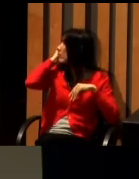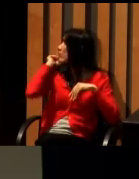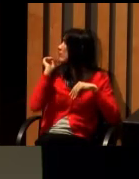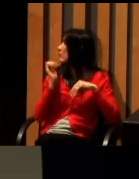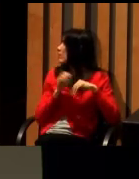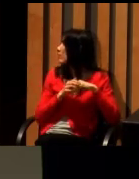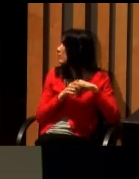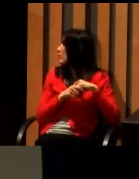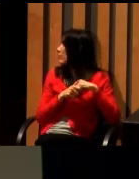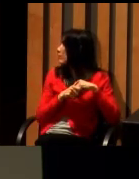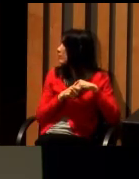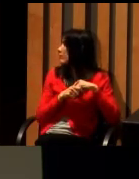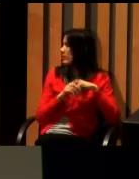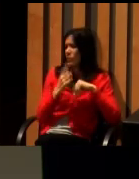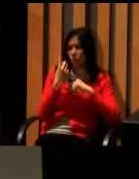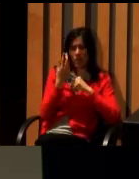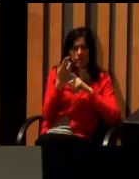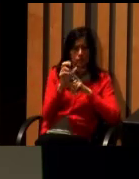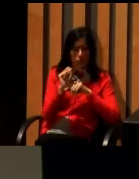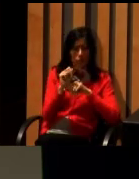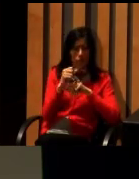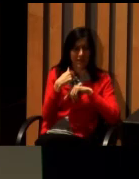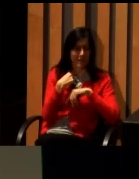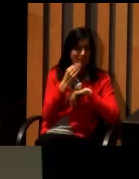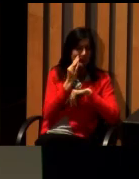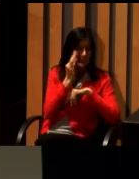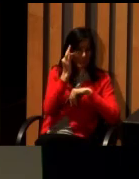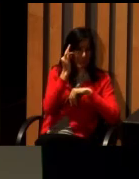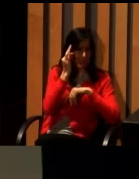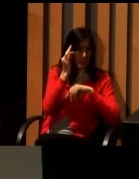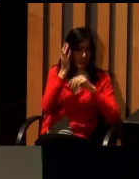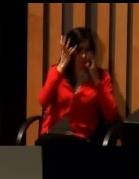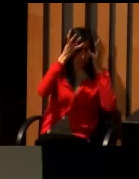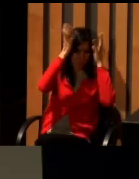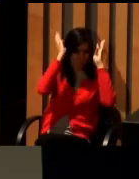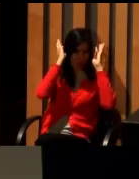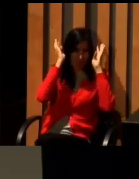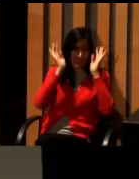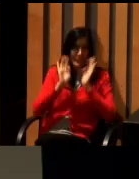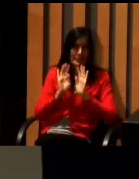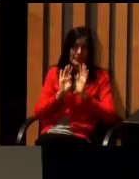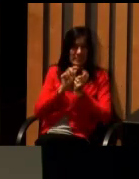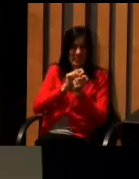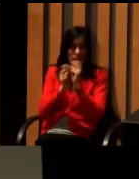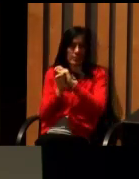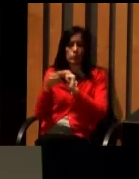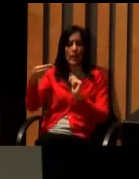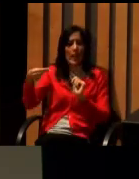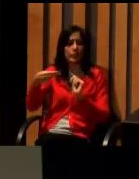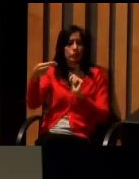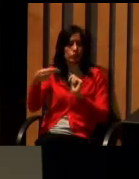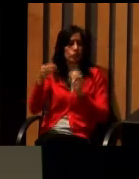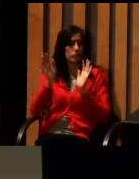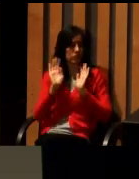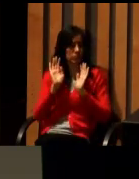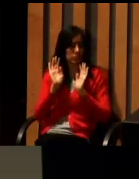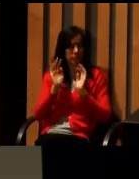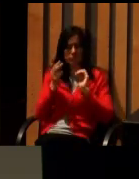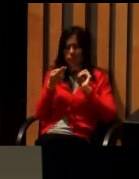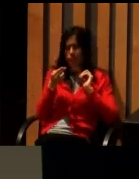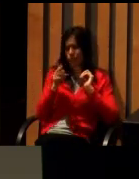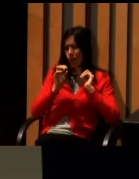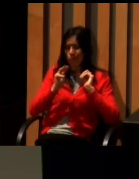from an Indian headdress to an H in 2003. Student council representatives went to